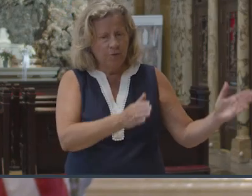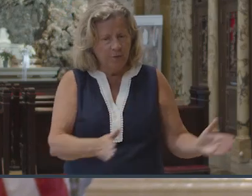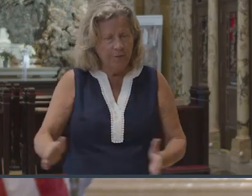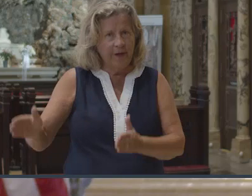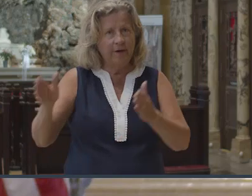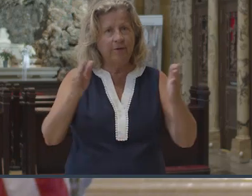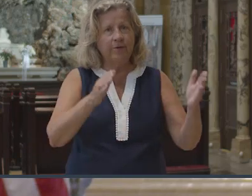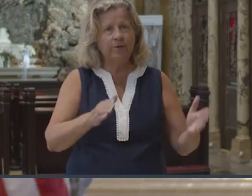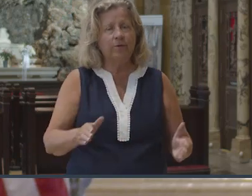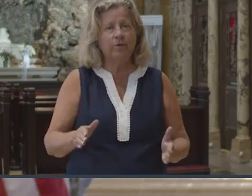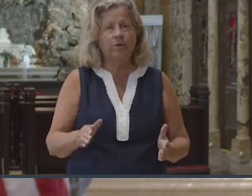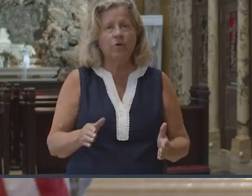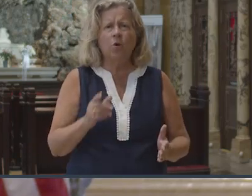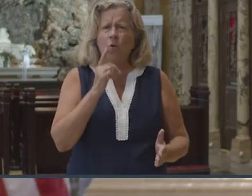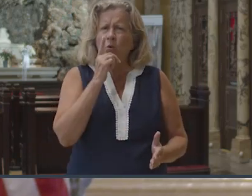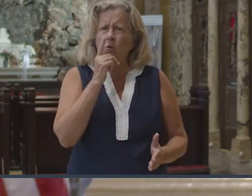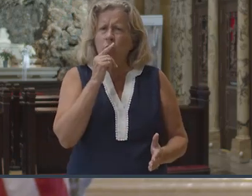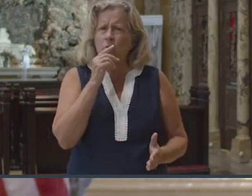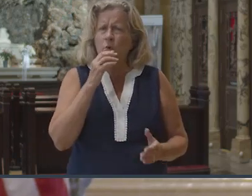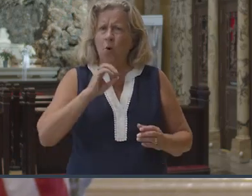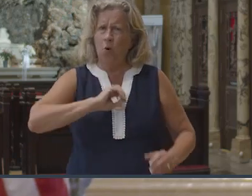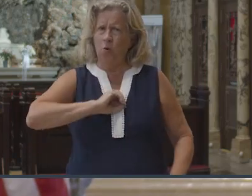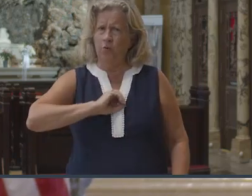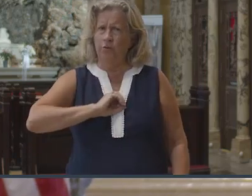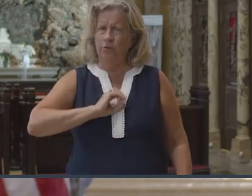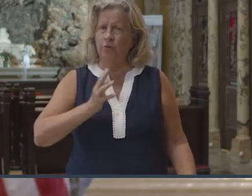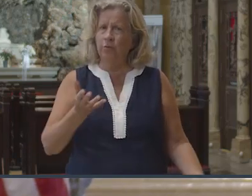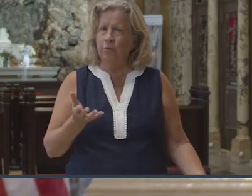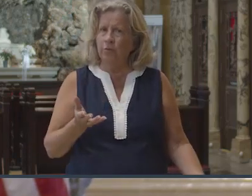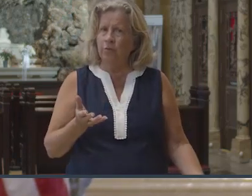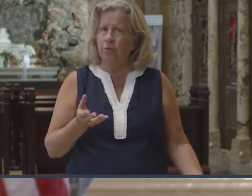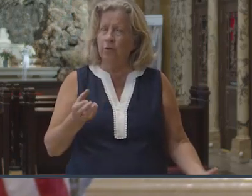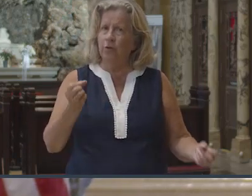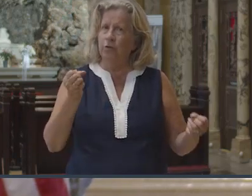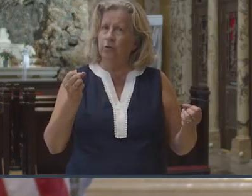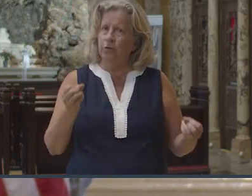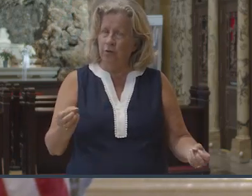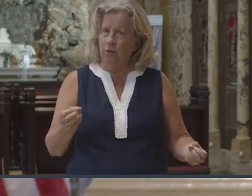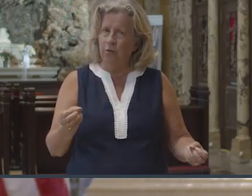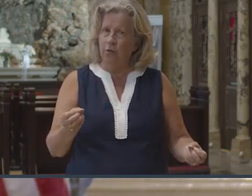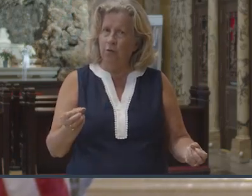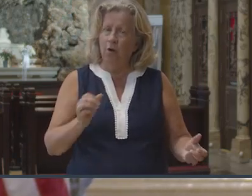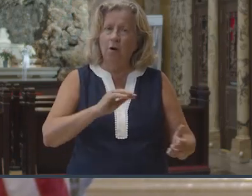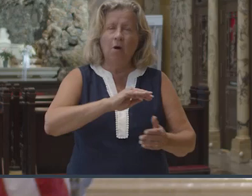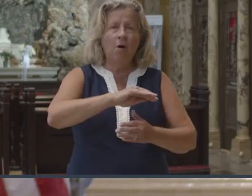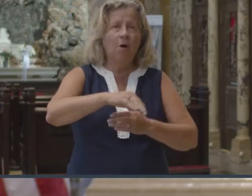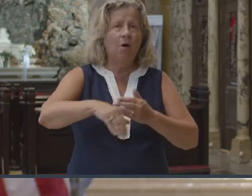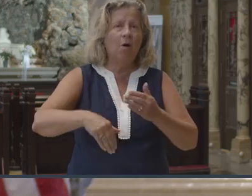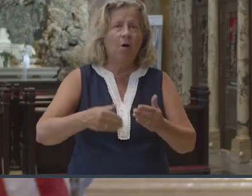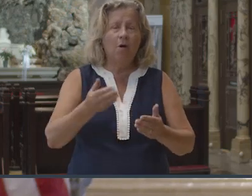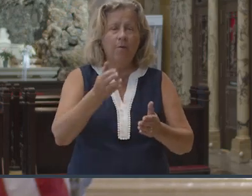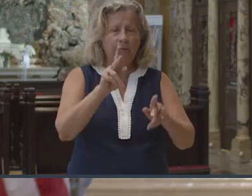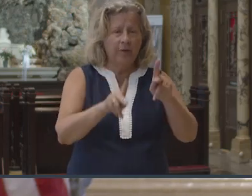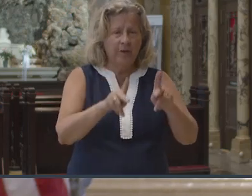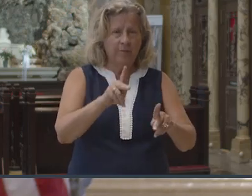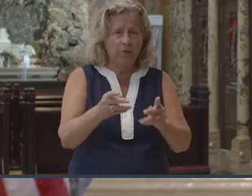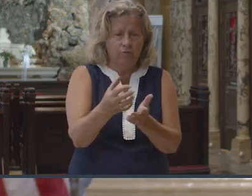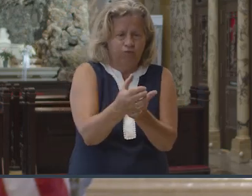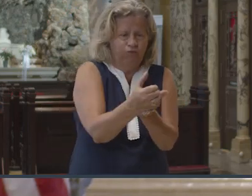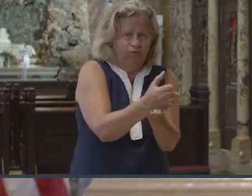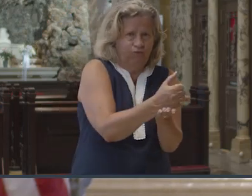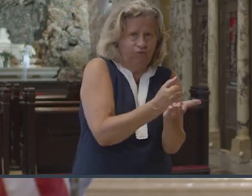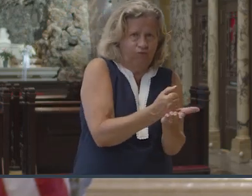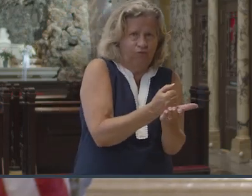to whom will they belong?' Thus it will be for all who store up treasures for